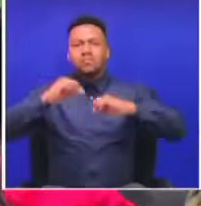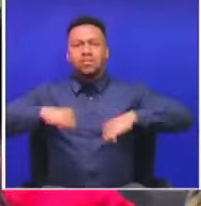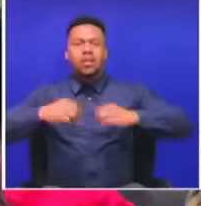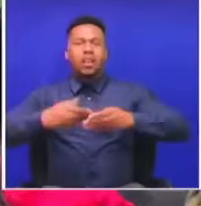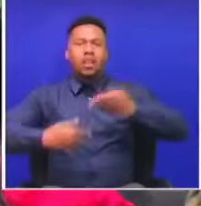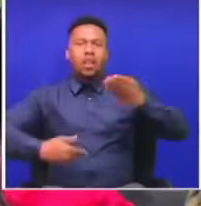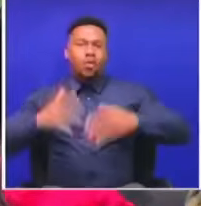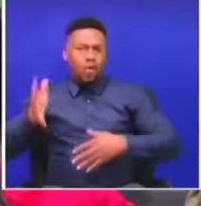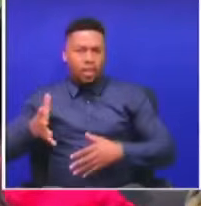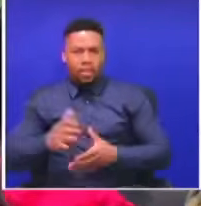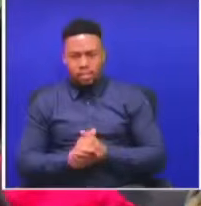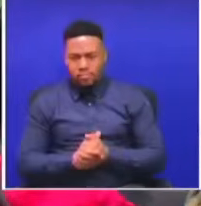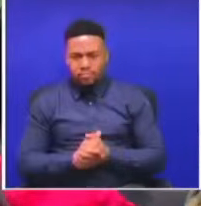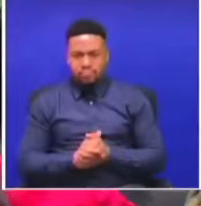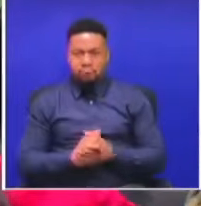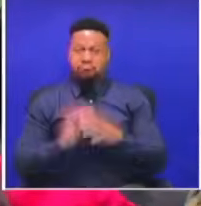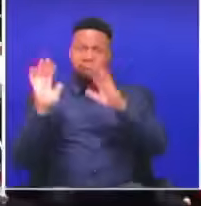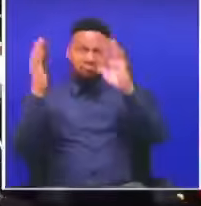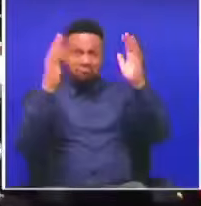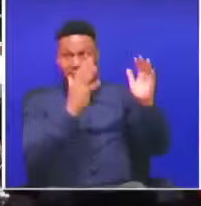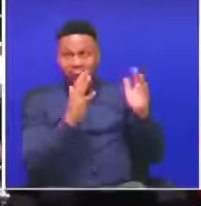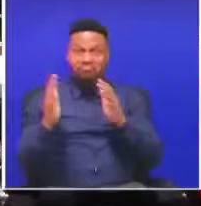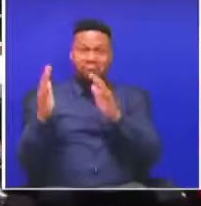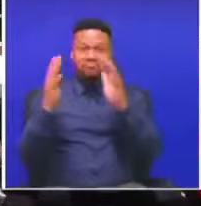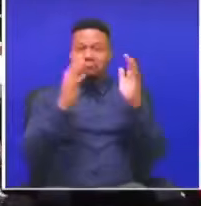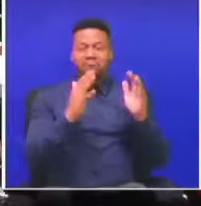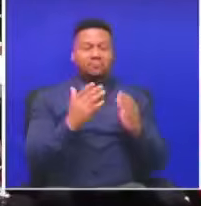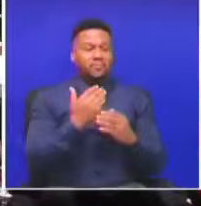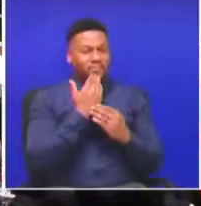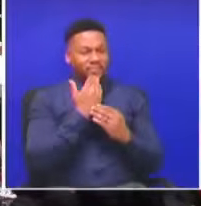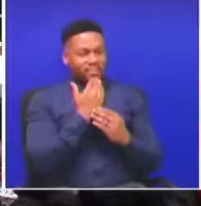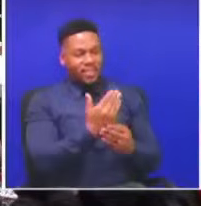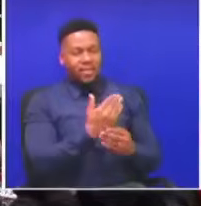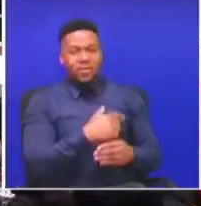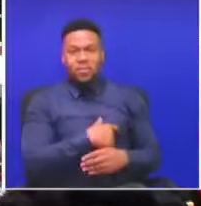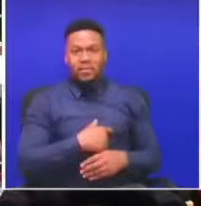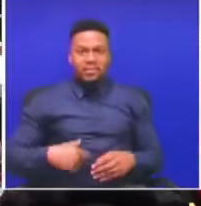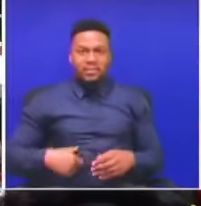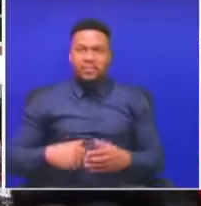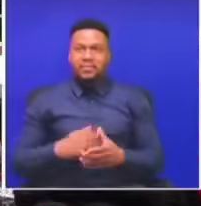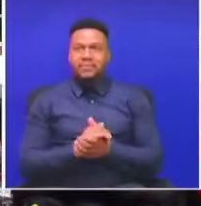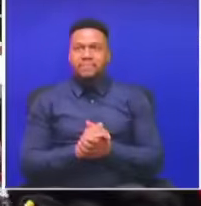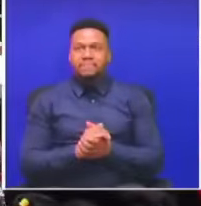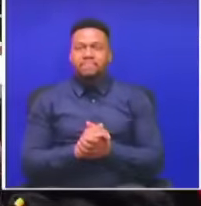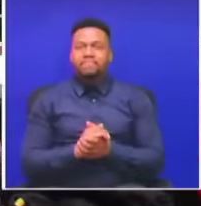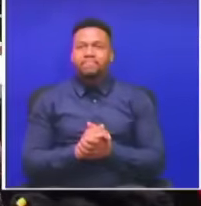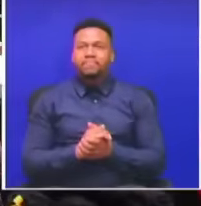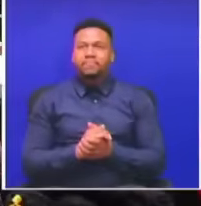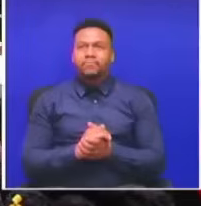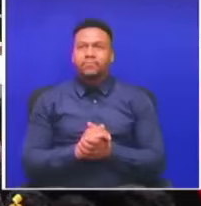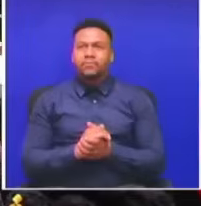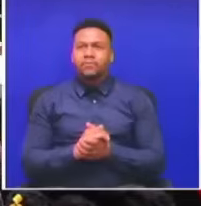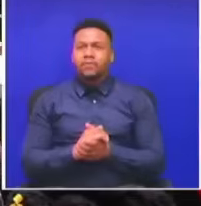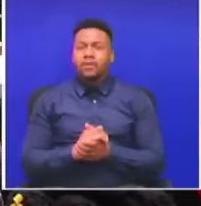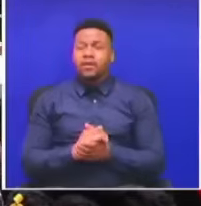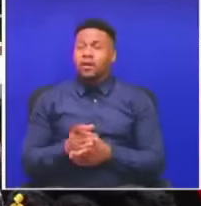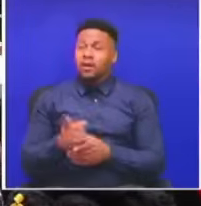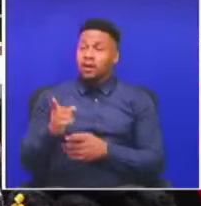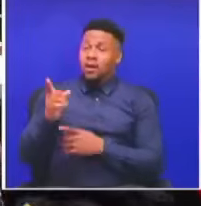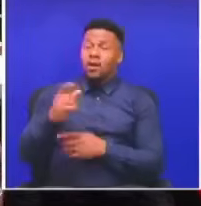Thank you, Mr. President. Mr. Eso Armahumapilo. Thank you very much, President, and